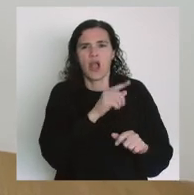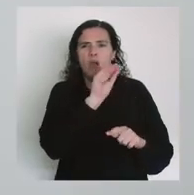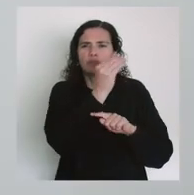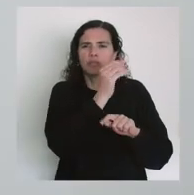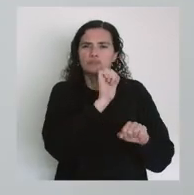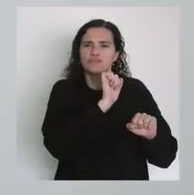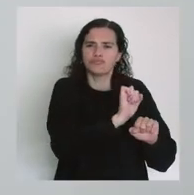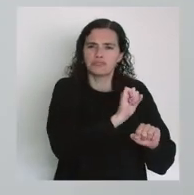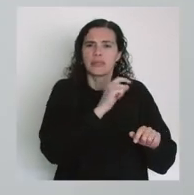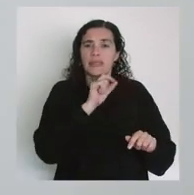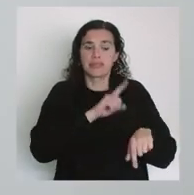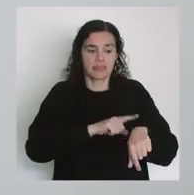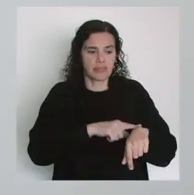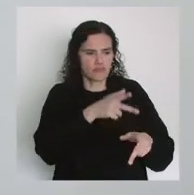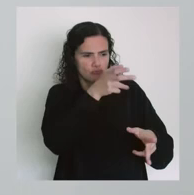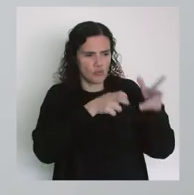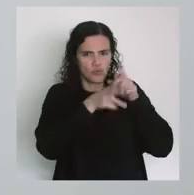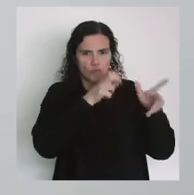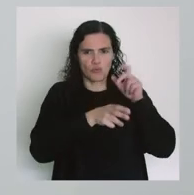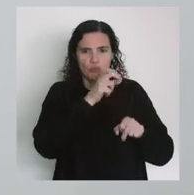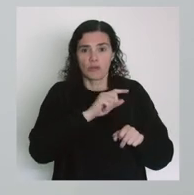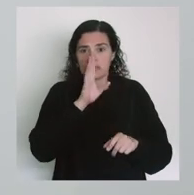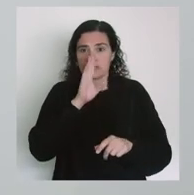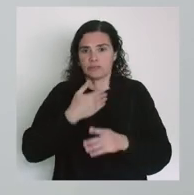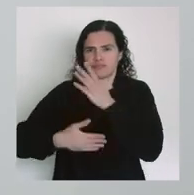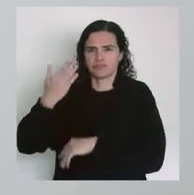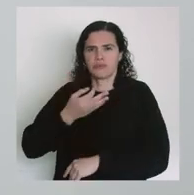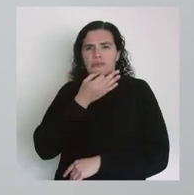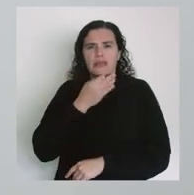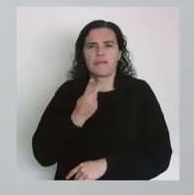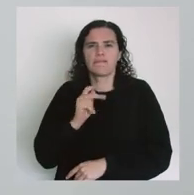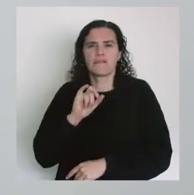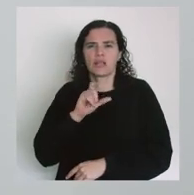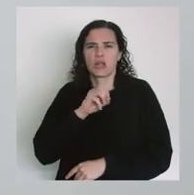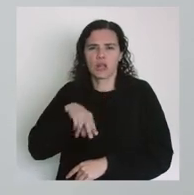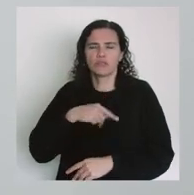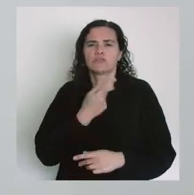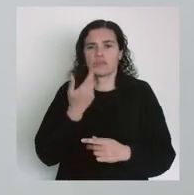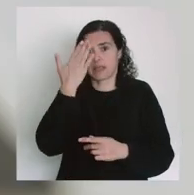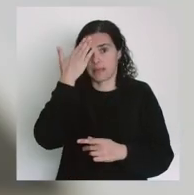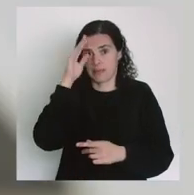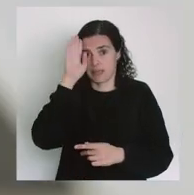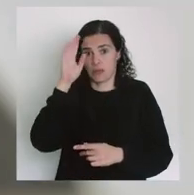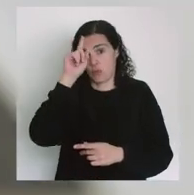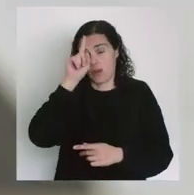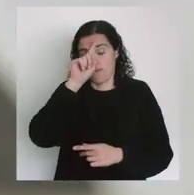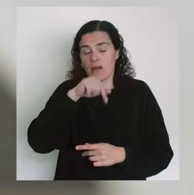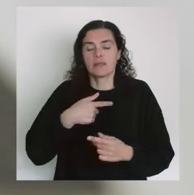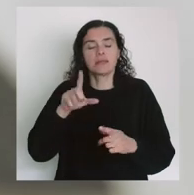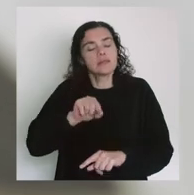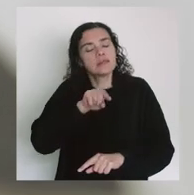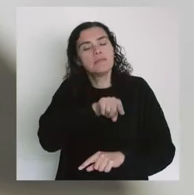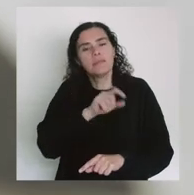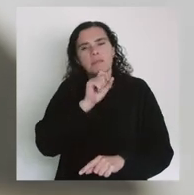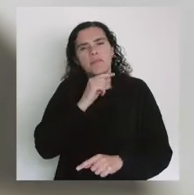object can capture time. And if we go back, I was mentioning Duchamp-Villon with the head of the horse, but it's